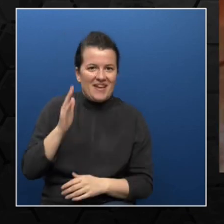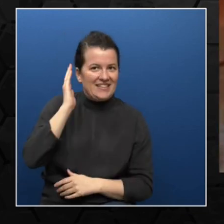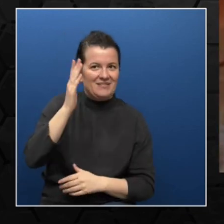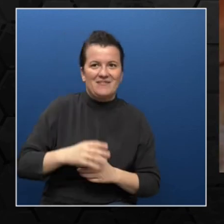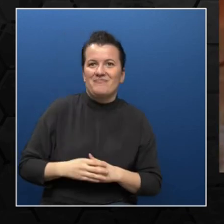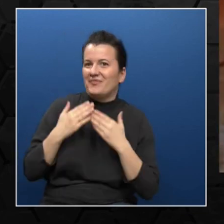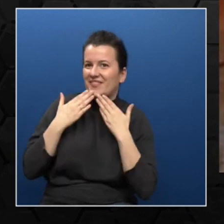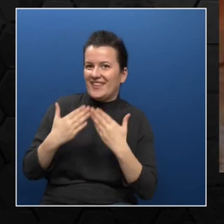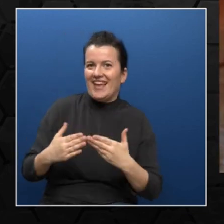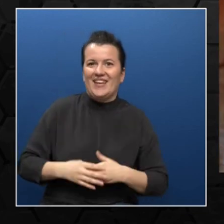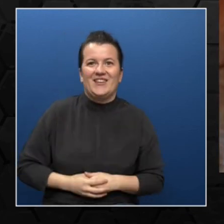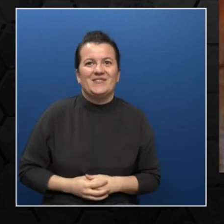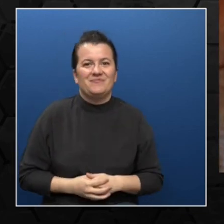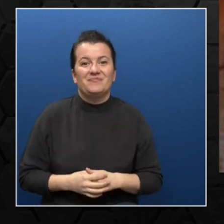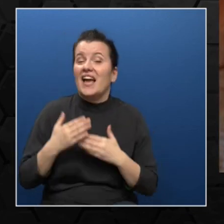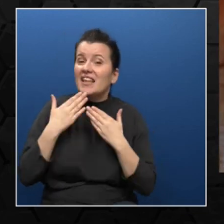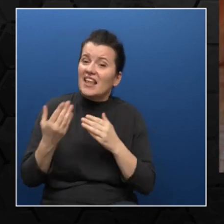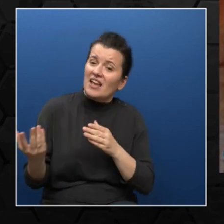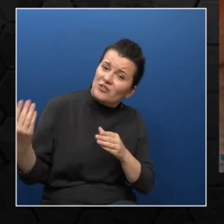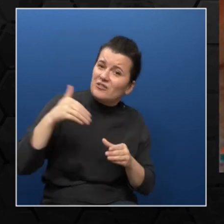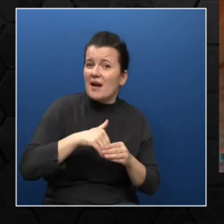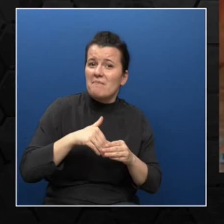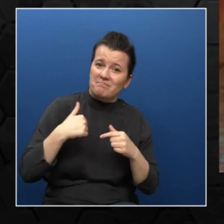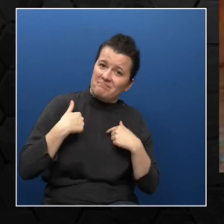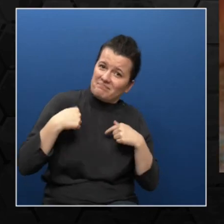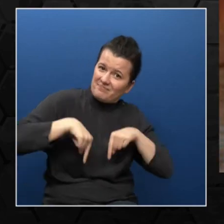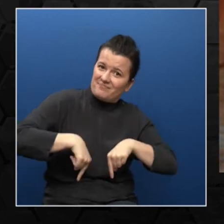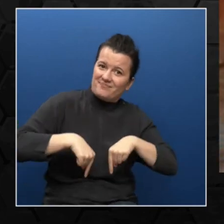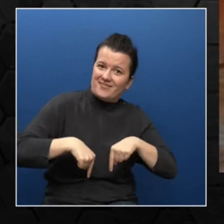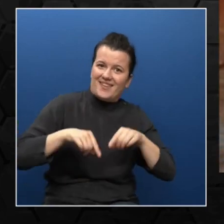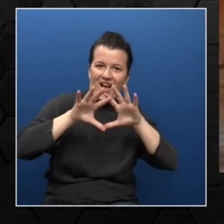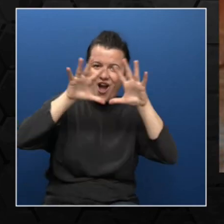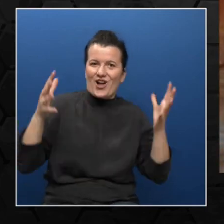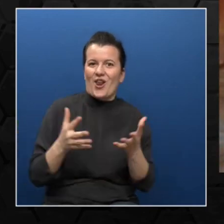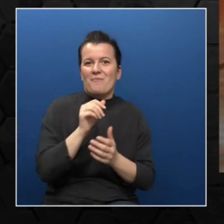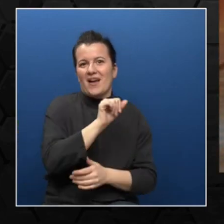coming on to the Global AI Student Conference. Yeah, thank you everybody. Yeah, stay